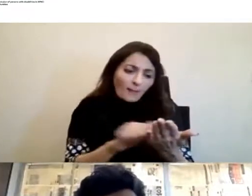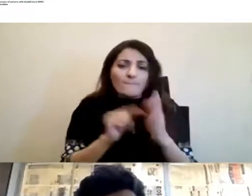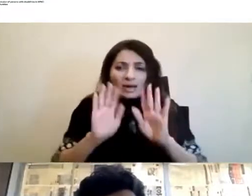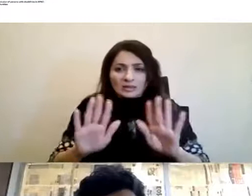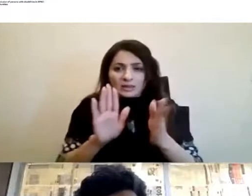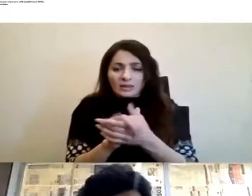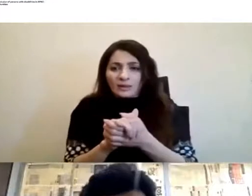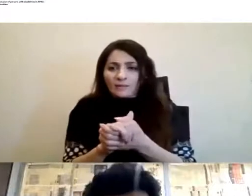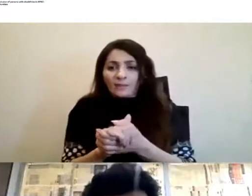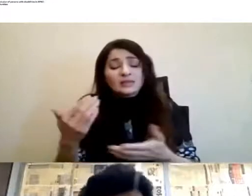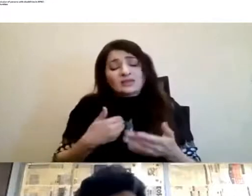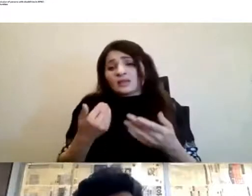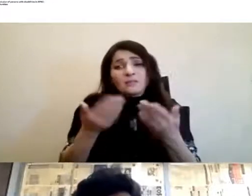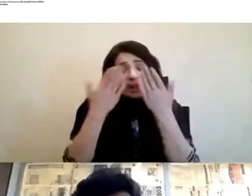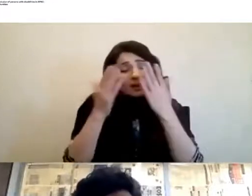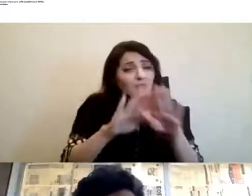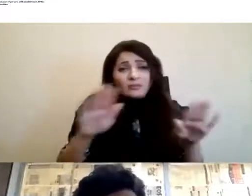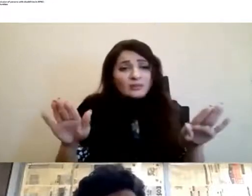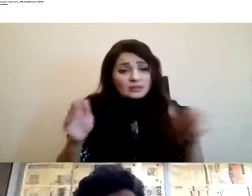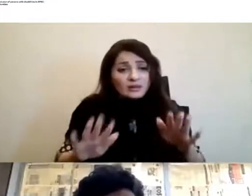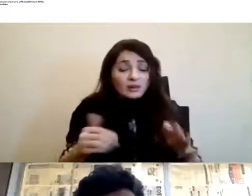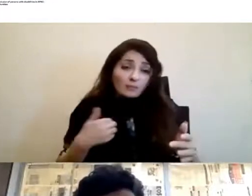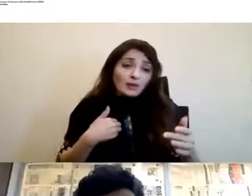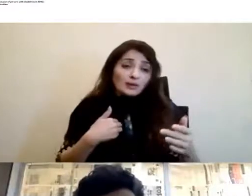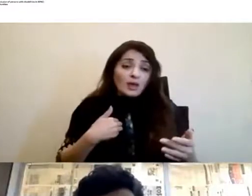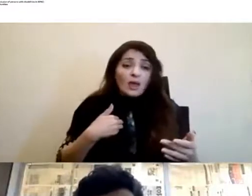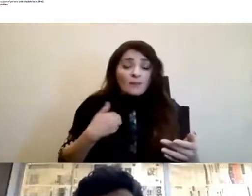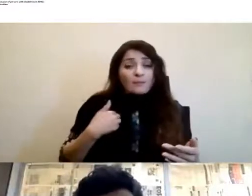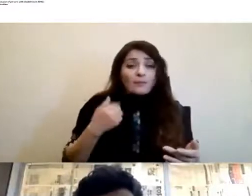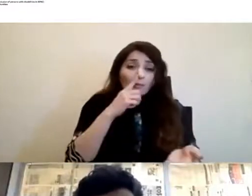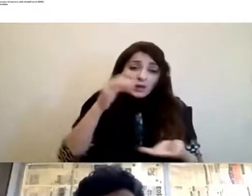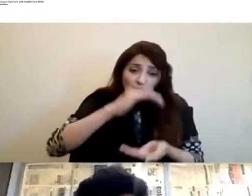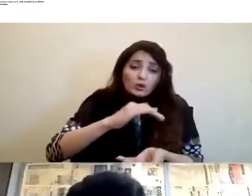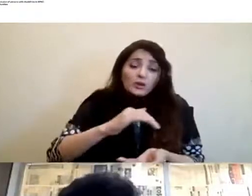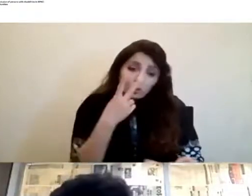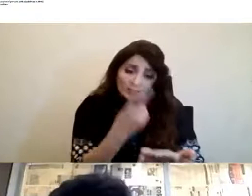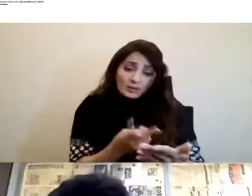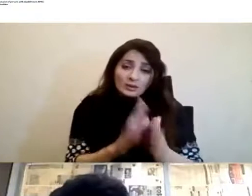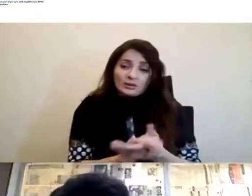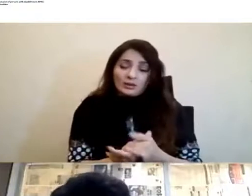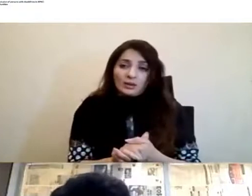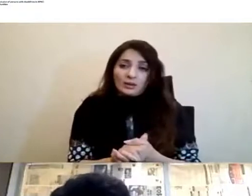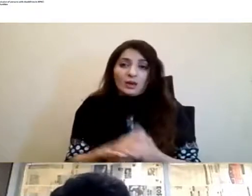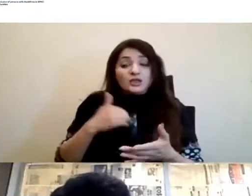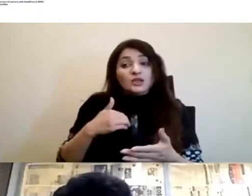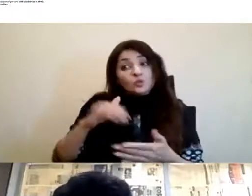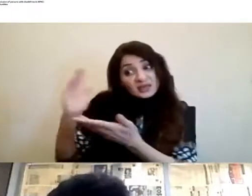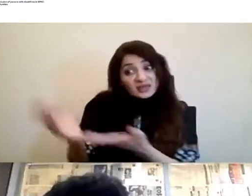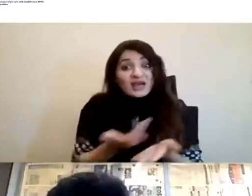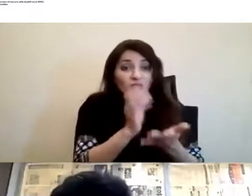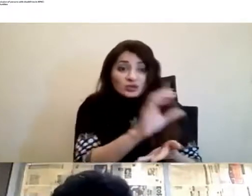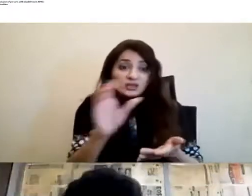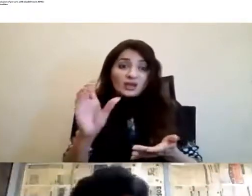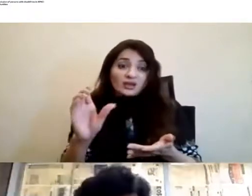I am a blind person and my daughter can see. So this is the inspiration for innovating these types of technology. So